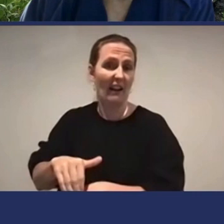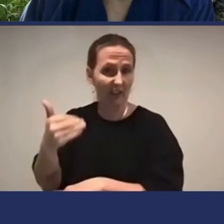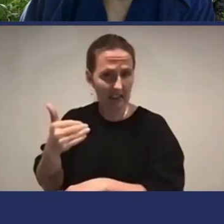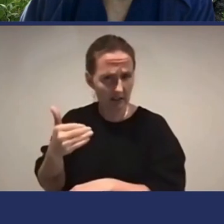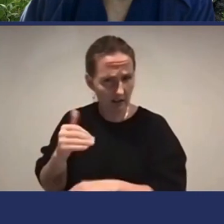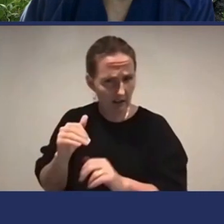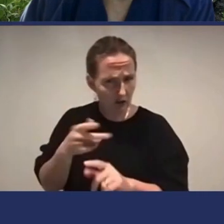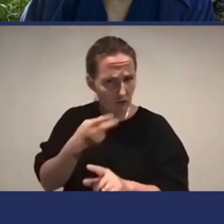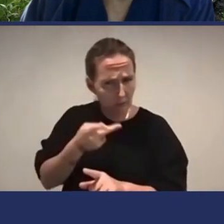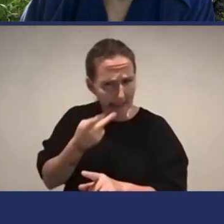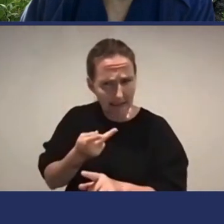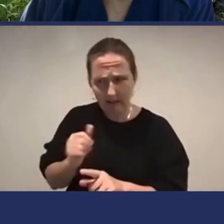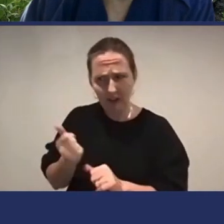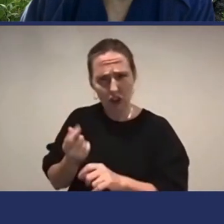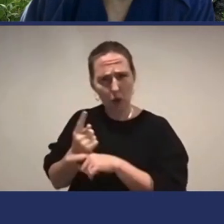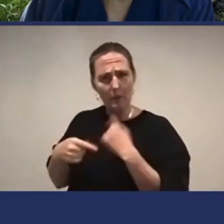jumping on. So,